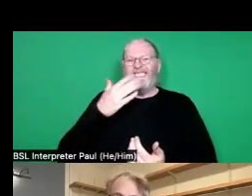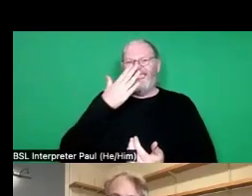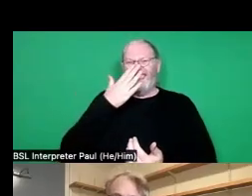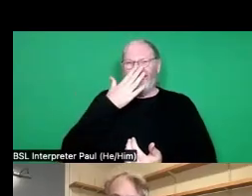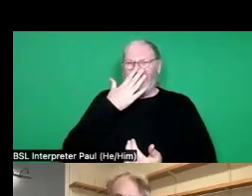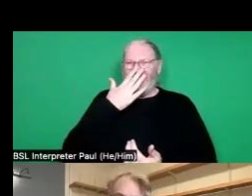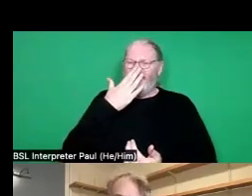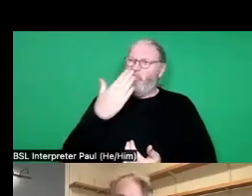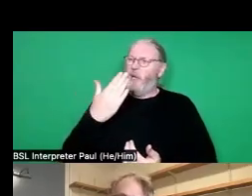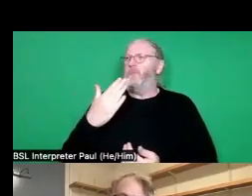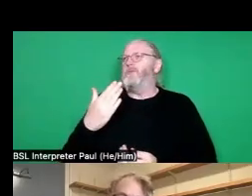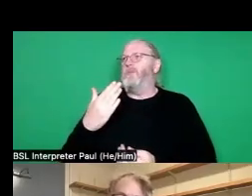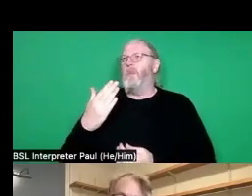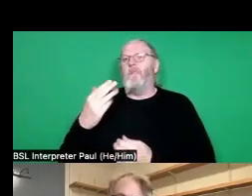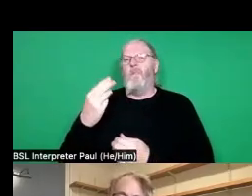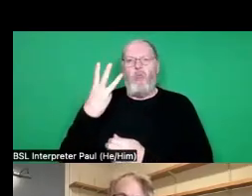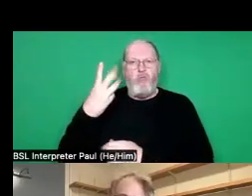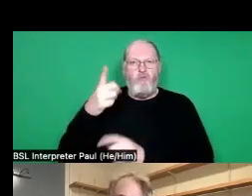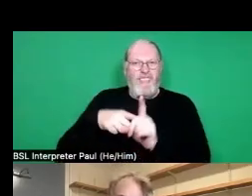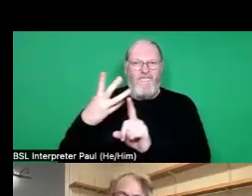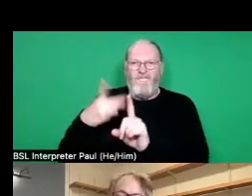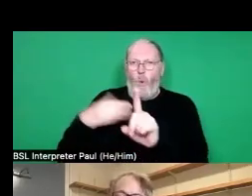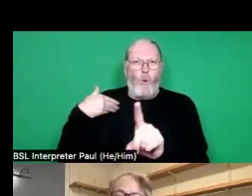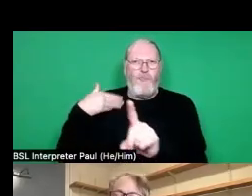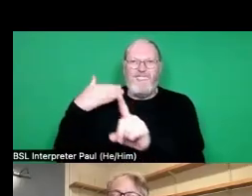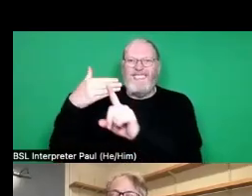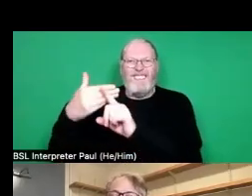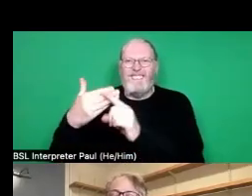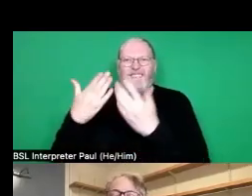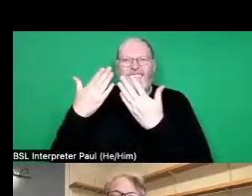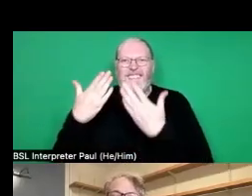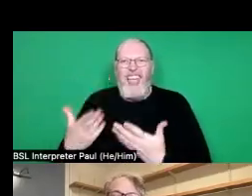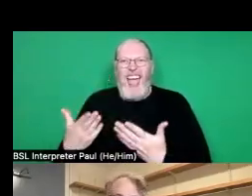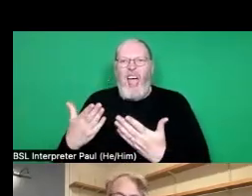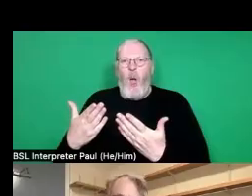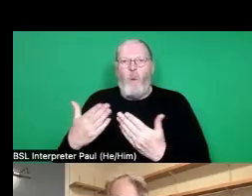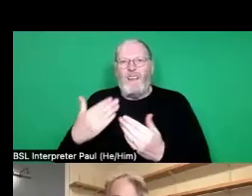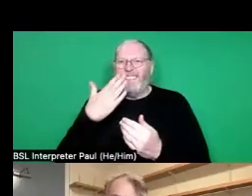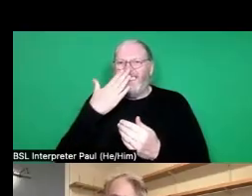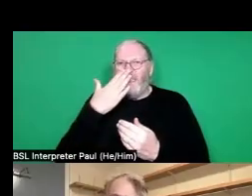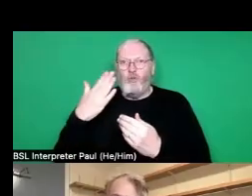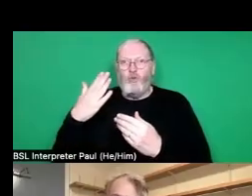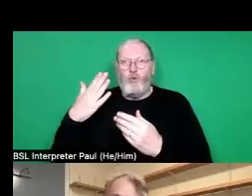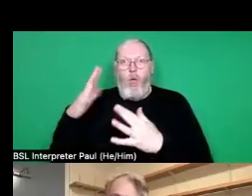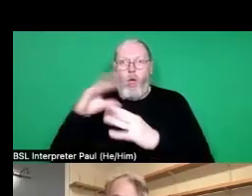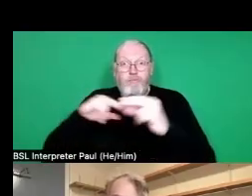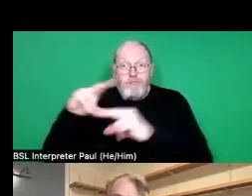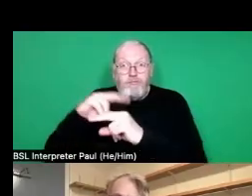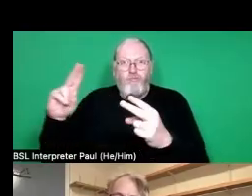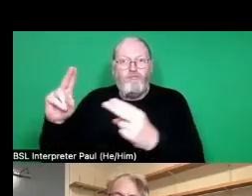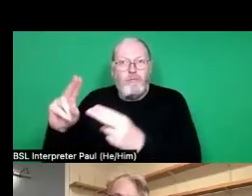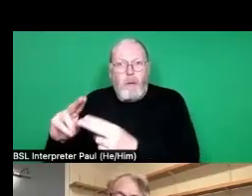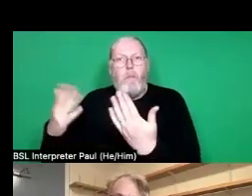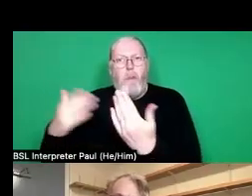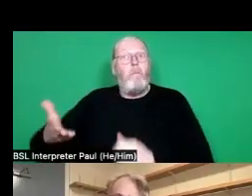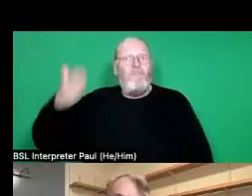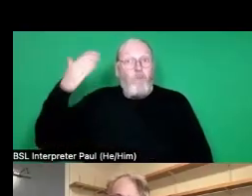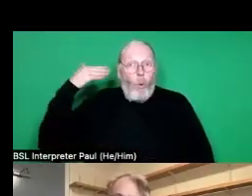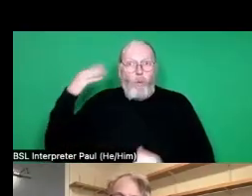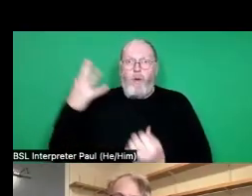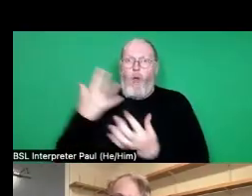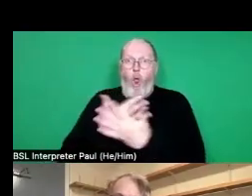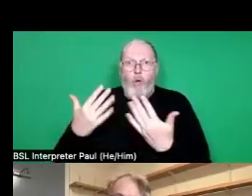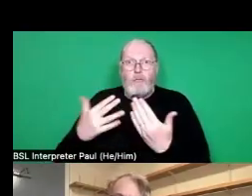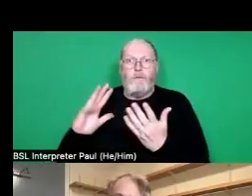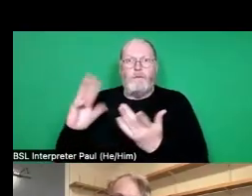in the last 3 or 4 years. But for a year or two, there was a lot of discussion around what's taking place in a particular area